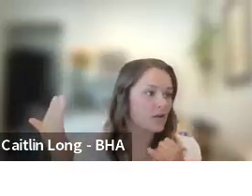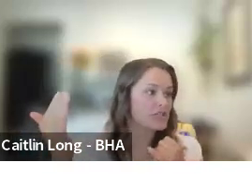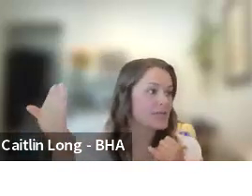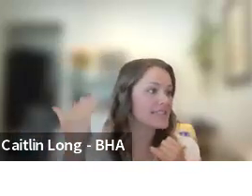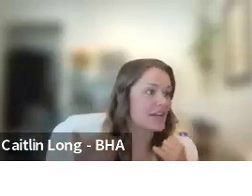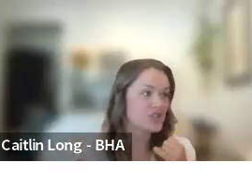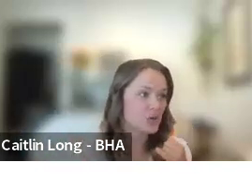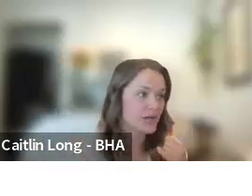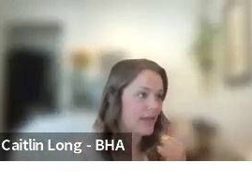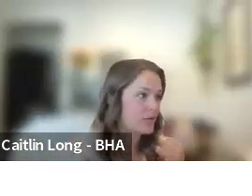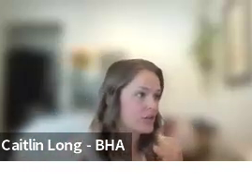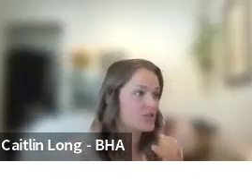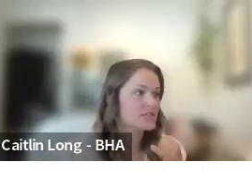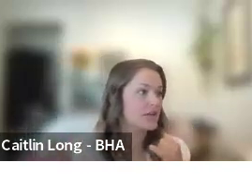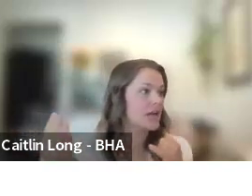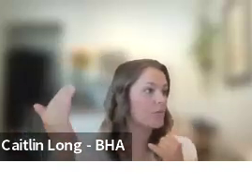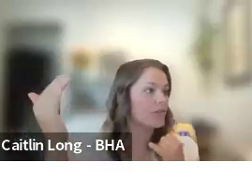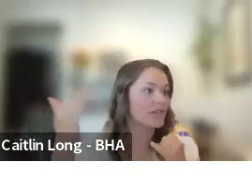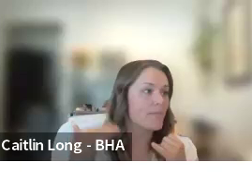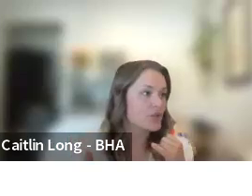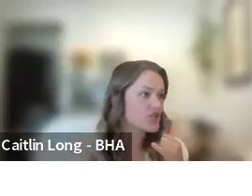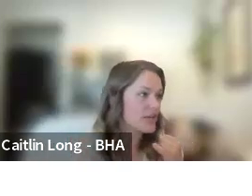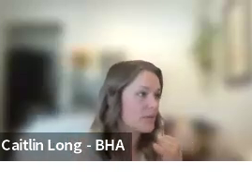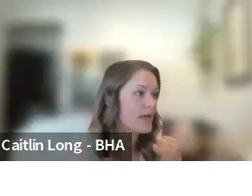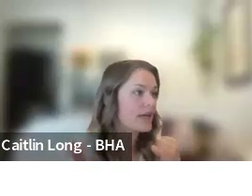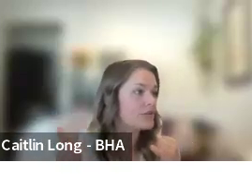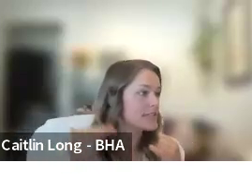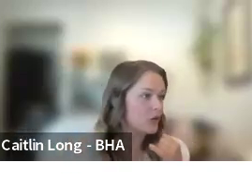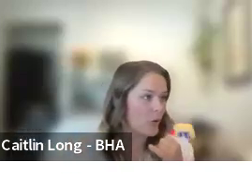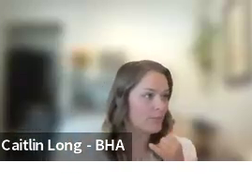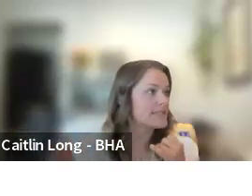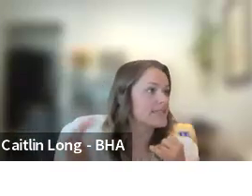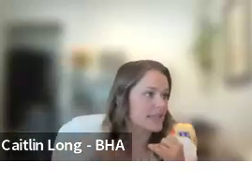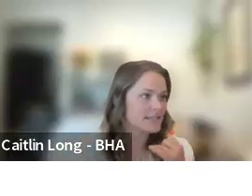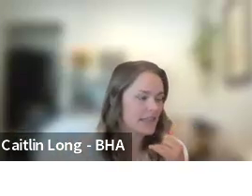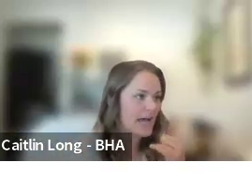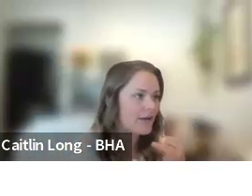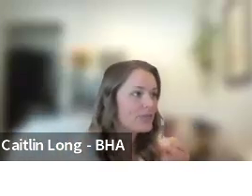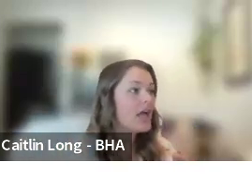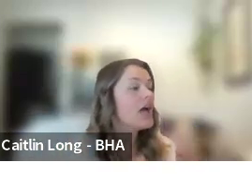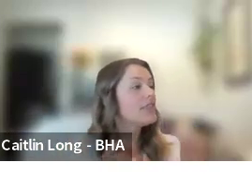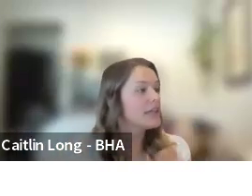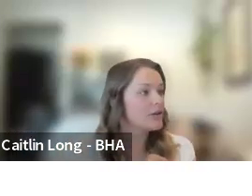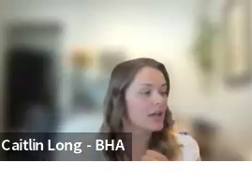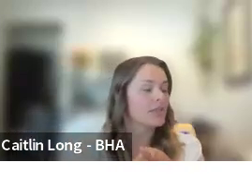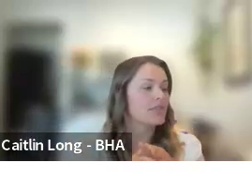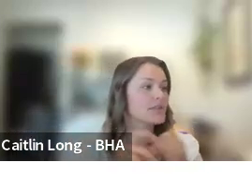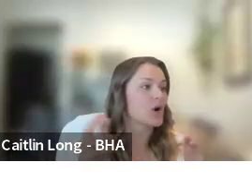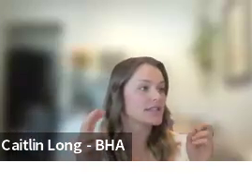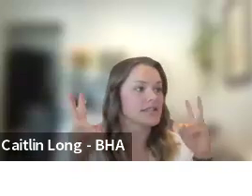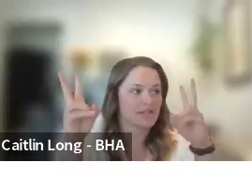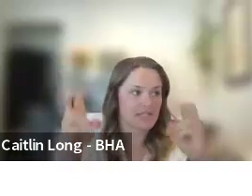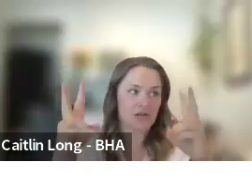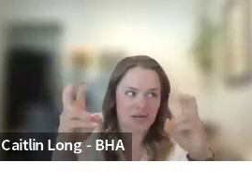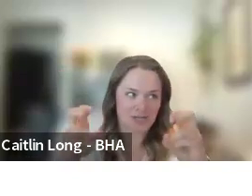that is all going to be statutory language. That's going to come with like the membership and seat requirements and things like that. Then in